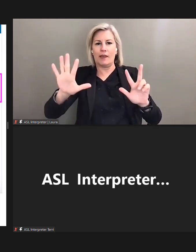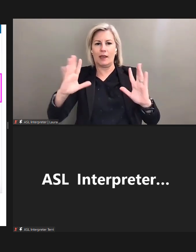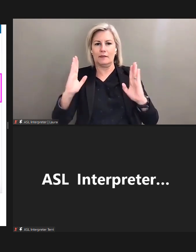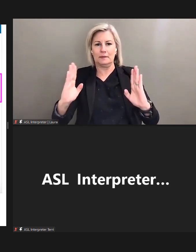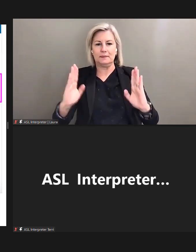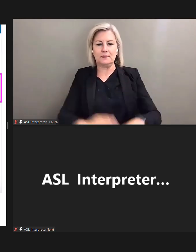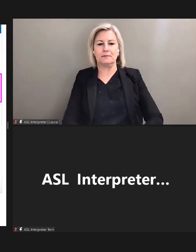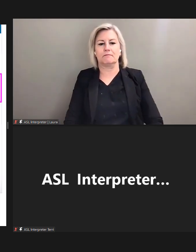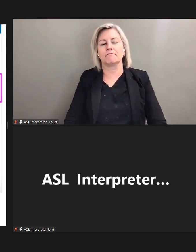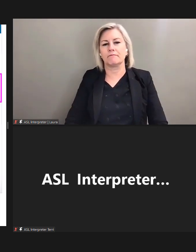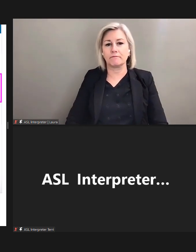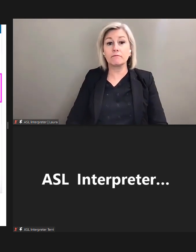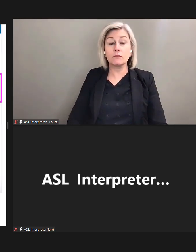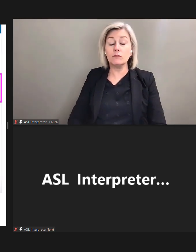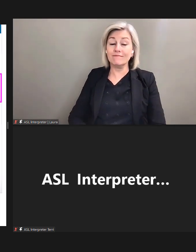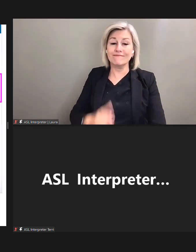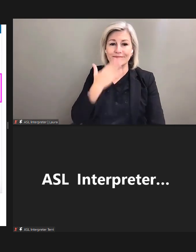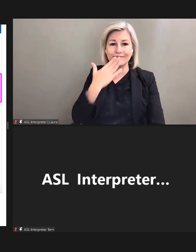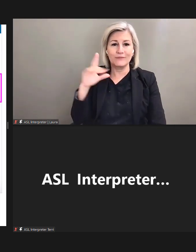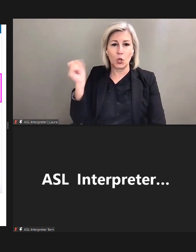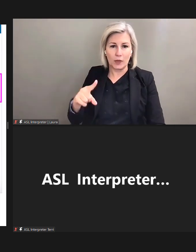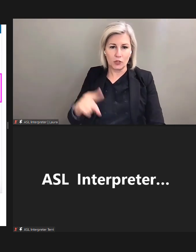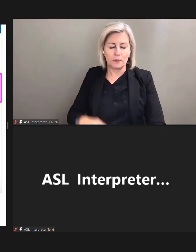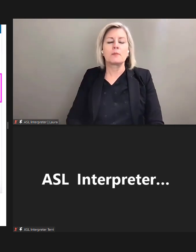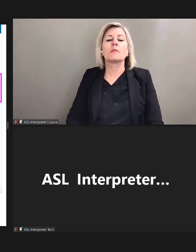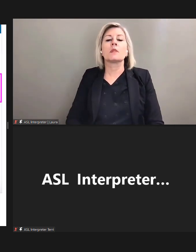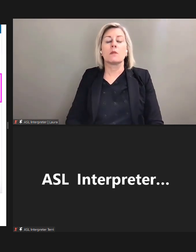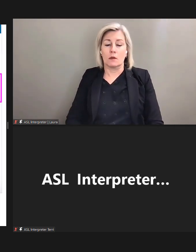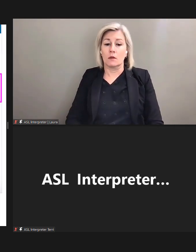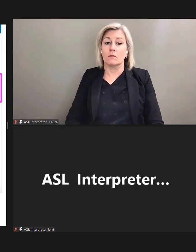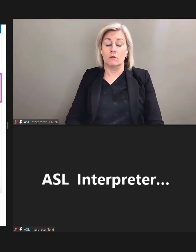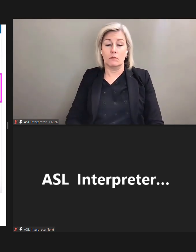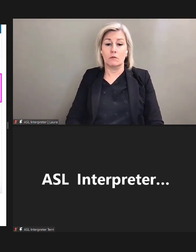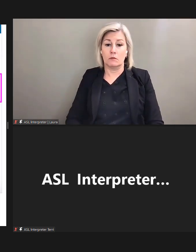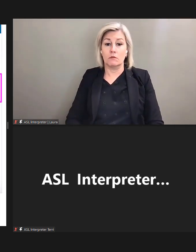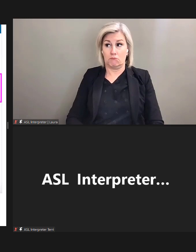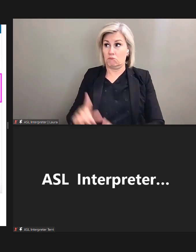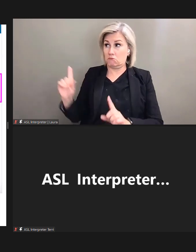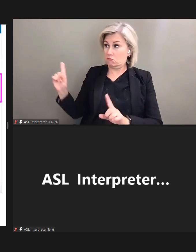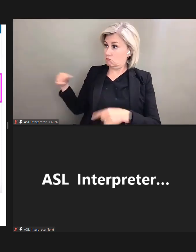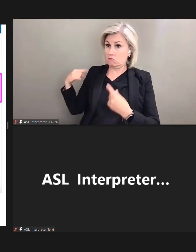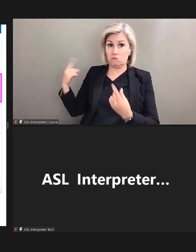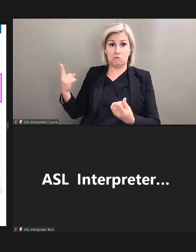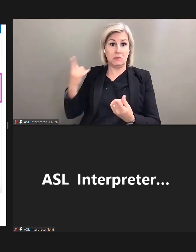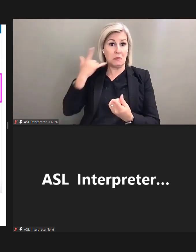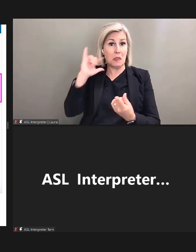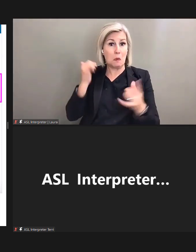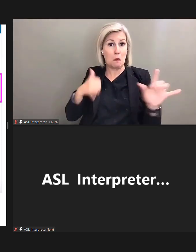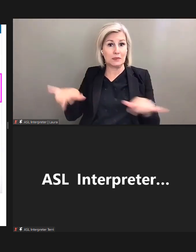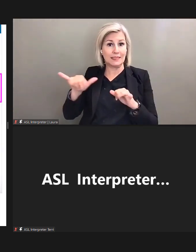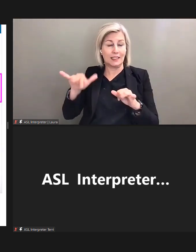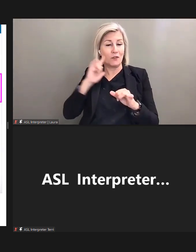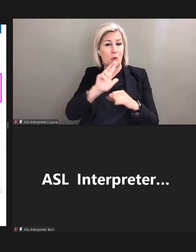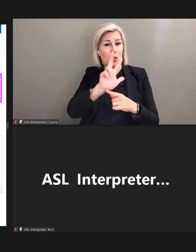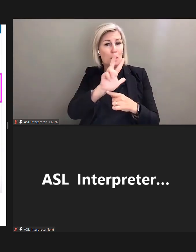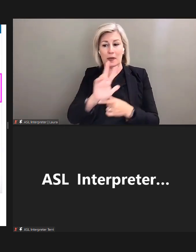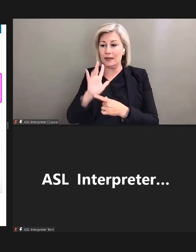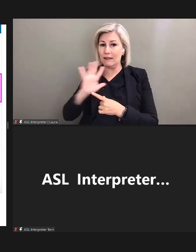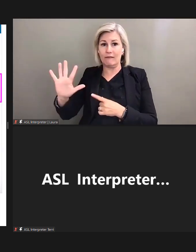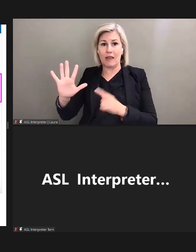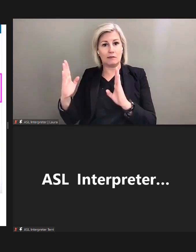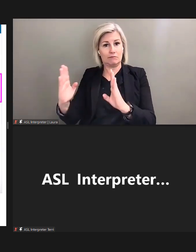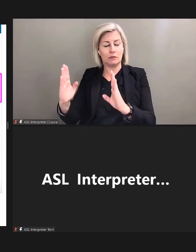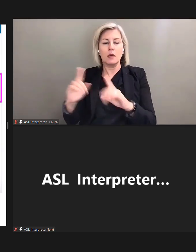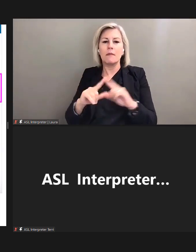Terry? Yeah, great question. So it's historically been the gold standard for 3 to 5, but now that we have